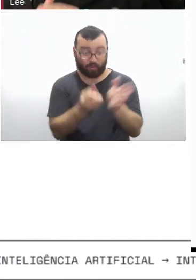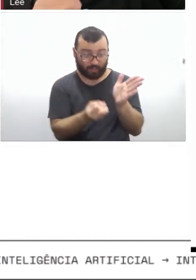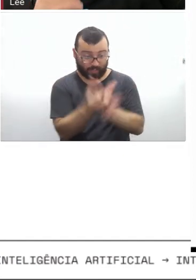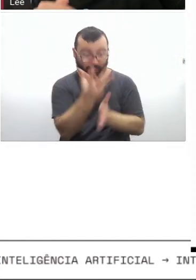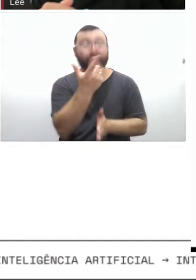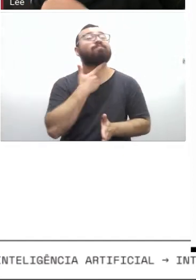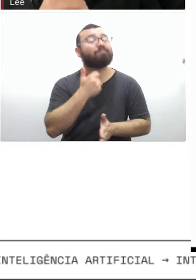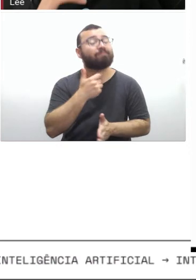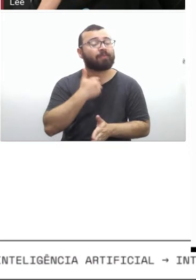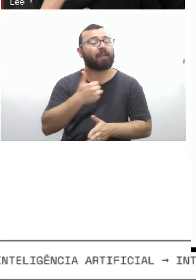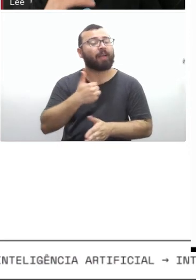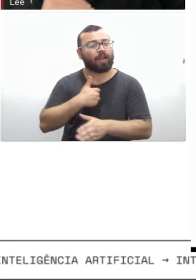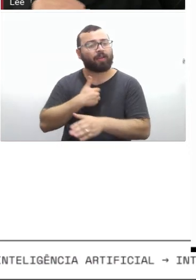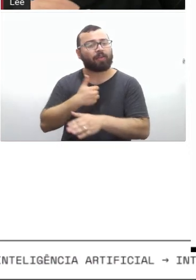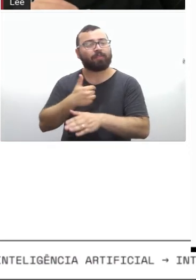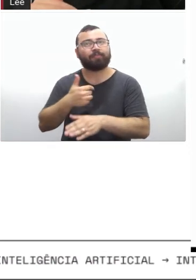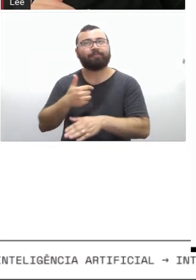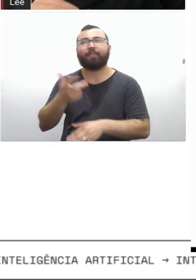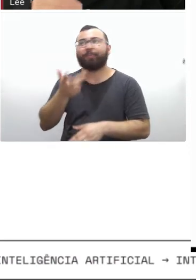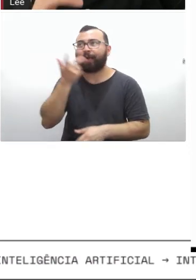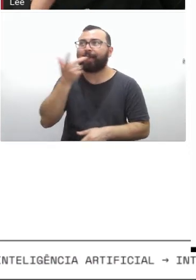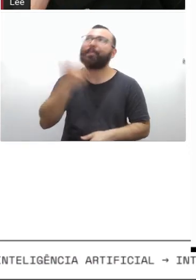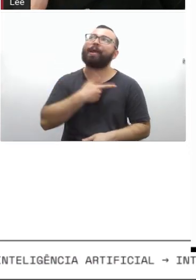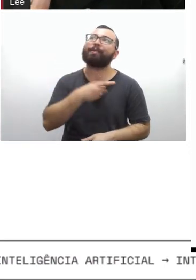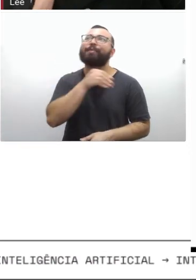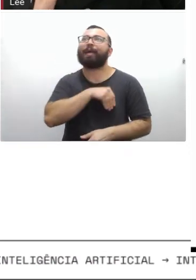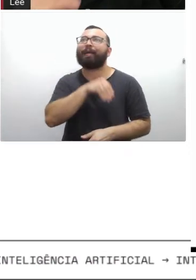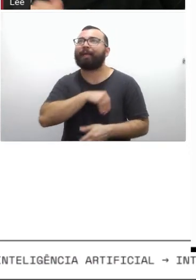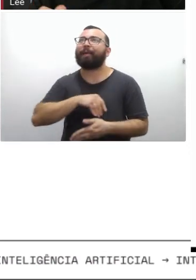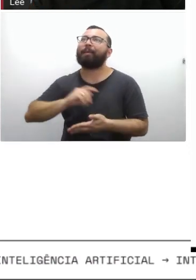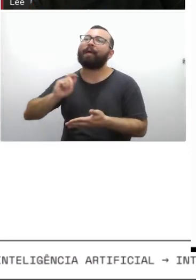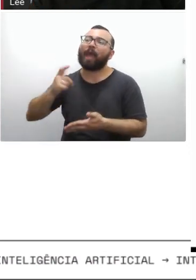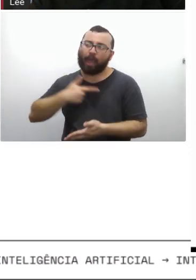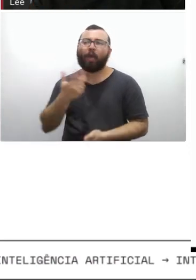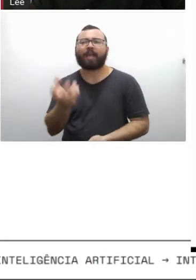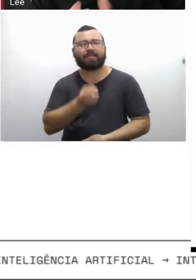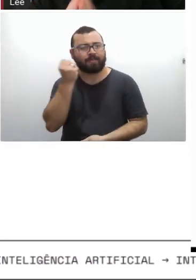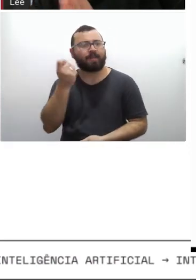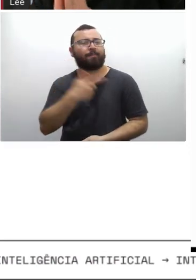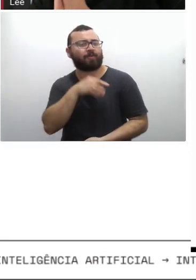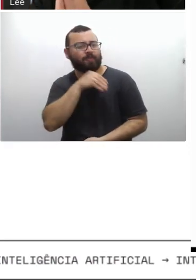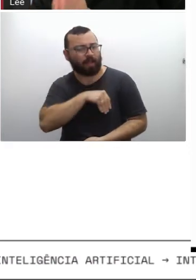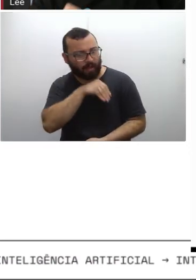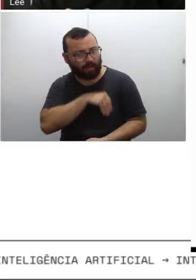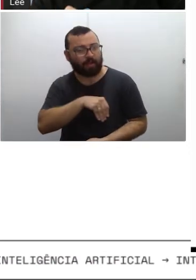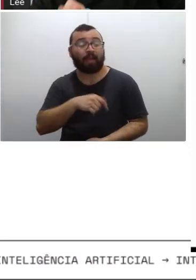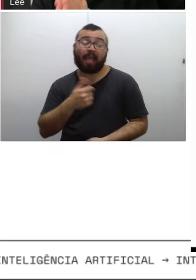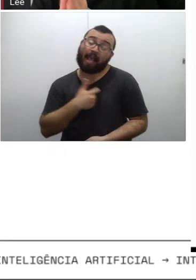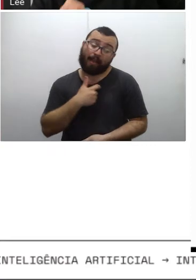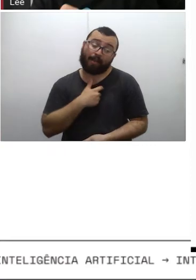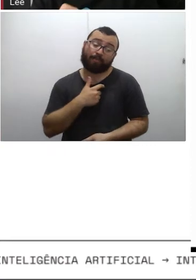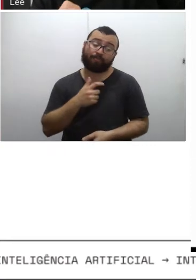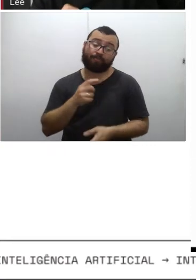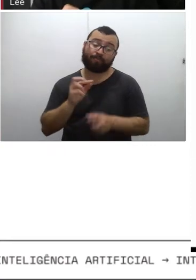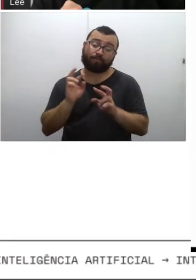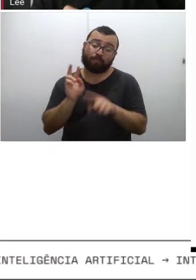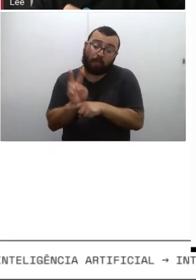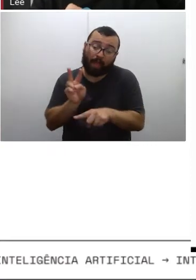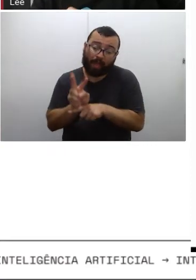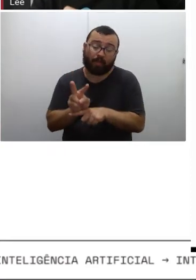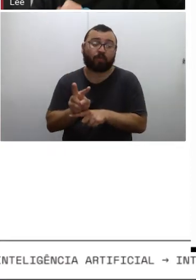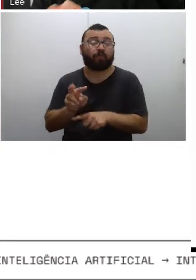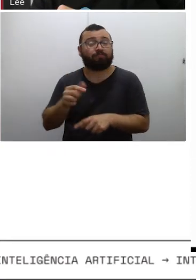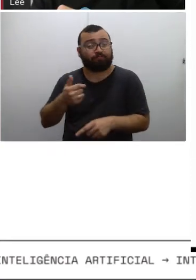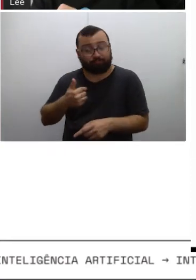and I trained it with, has my salary been paid? Have I received my salary? Then I expected that the